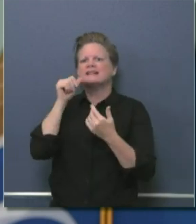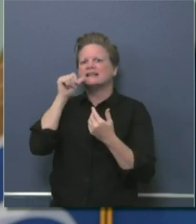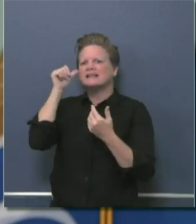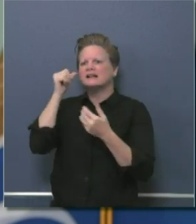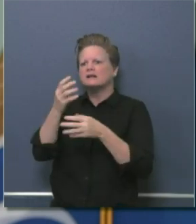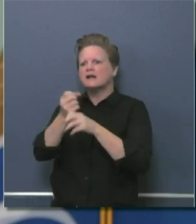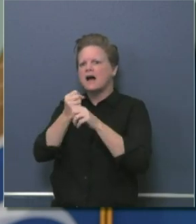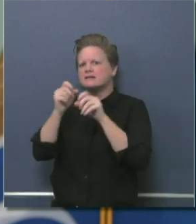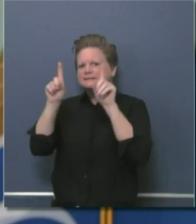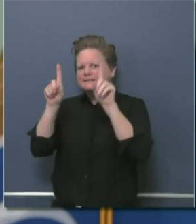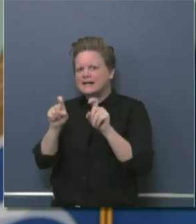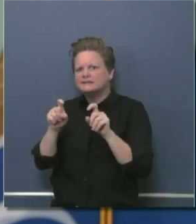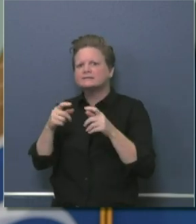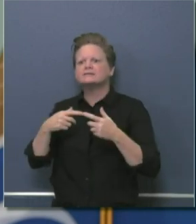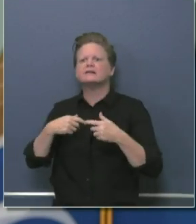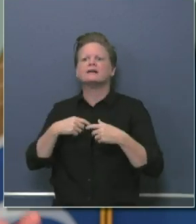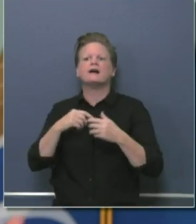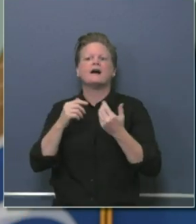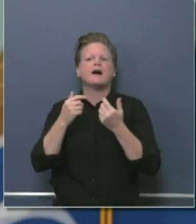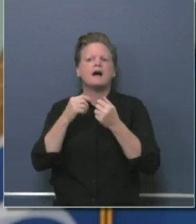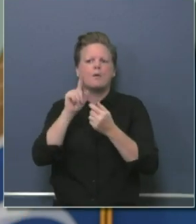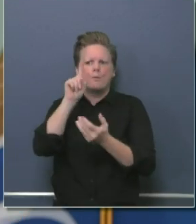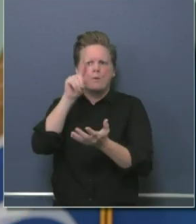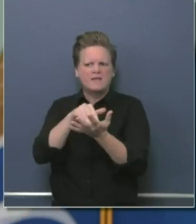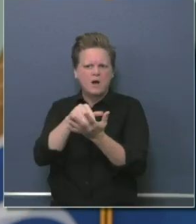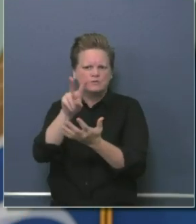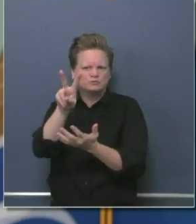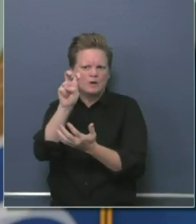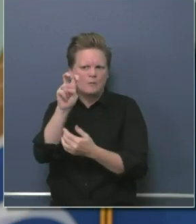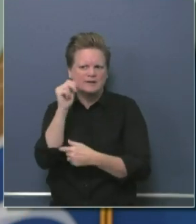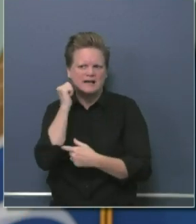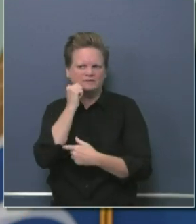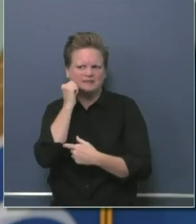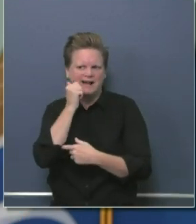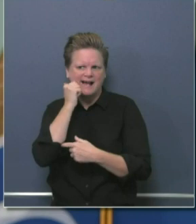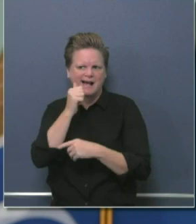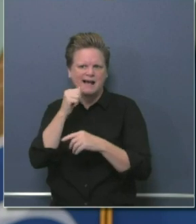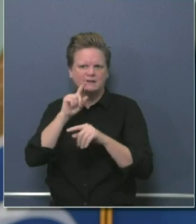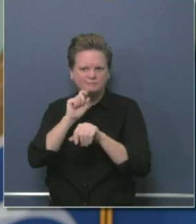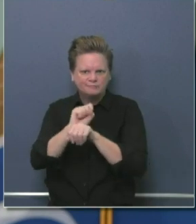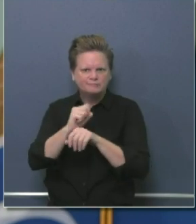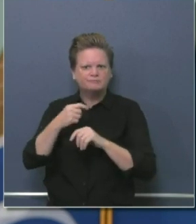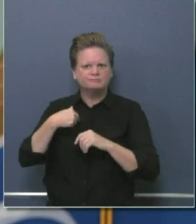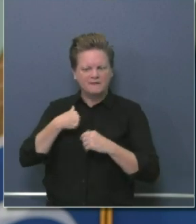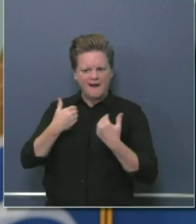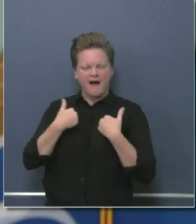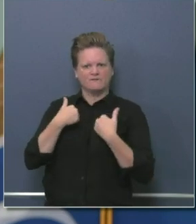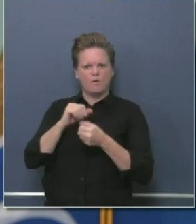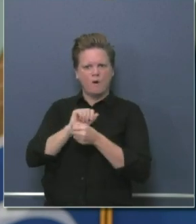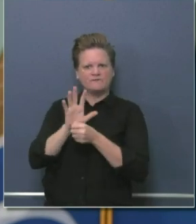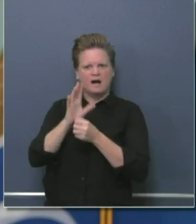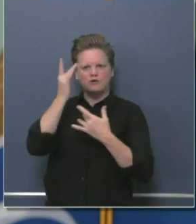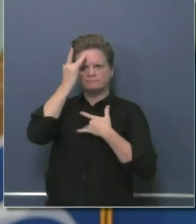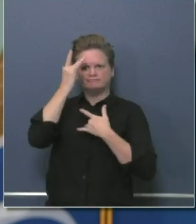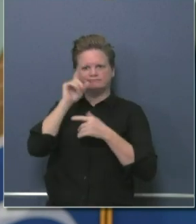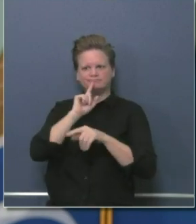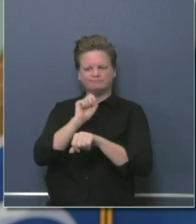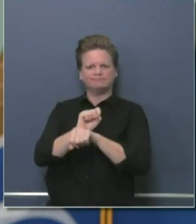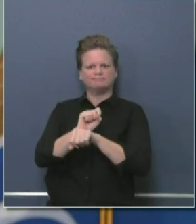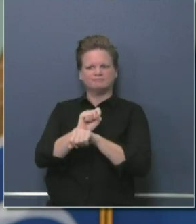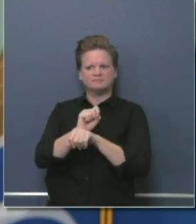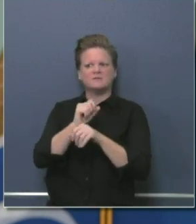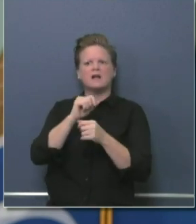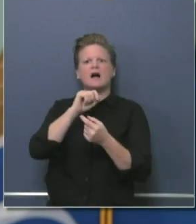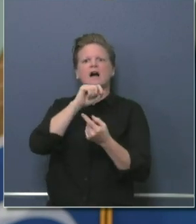in 1,200 people testing positive a day, seen as high as 2,600. We were on the lower end yesterday, a little bit on the higher end